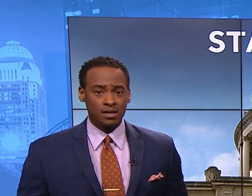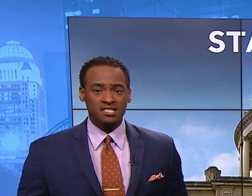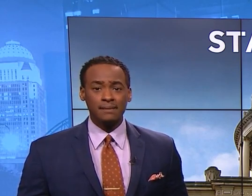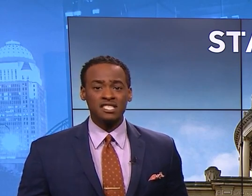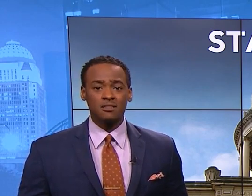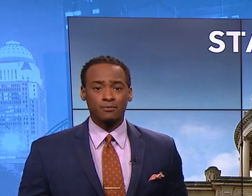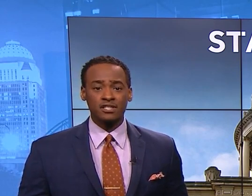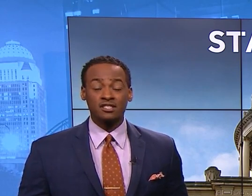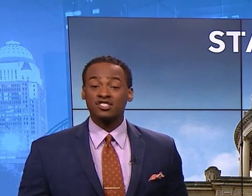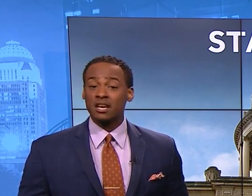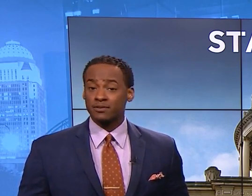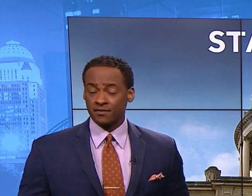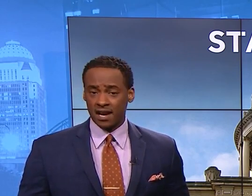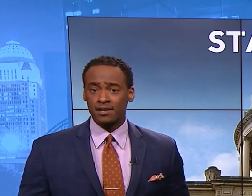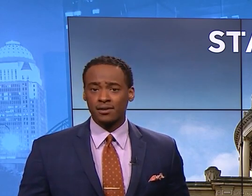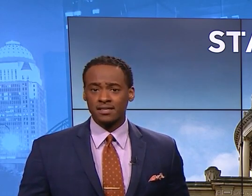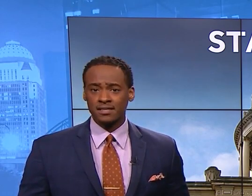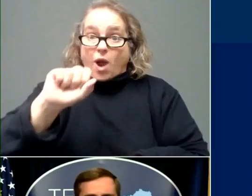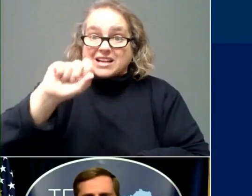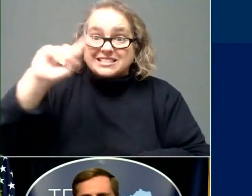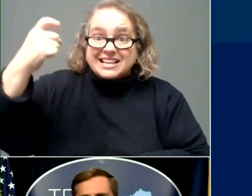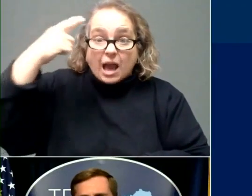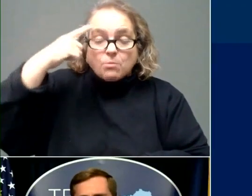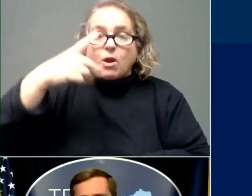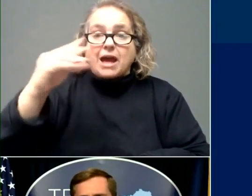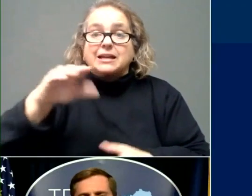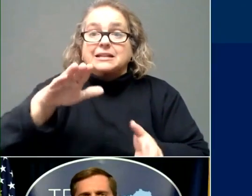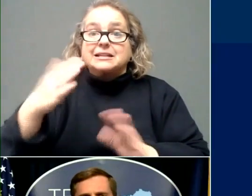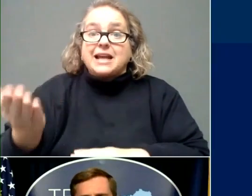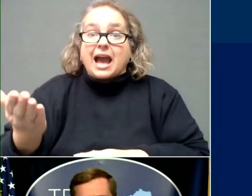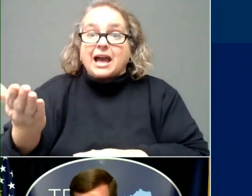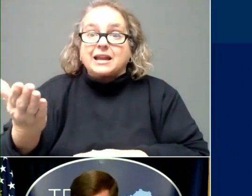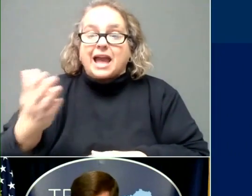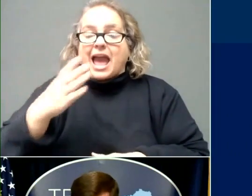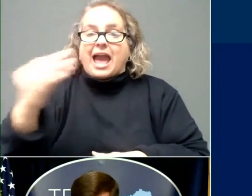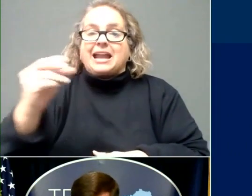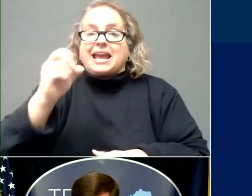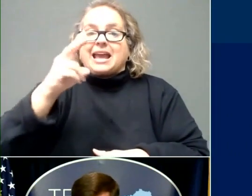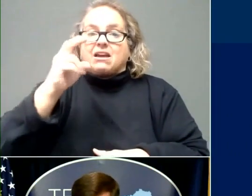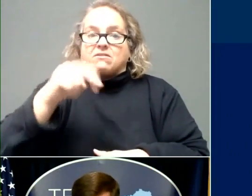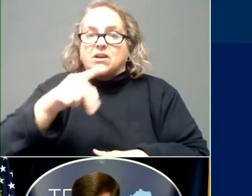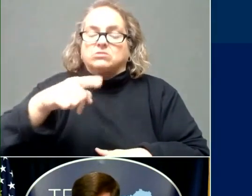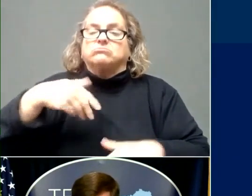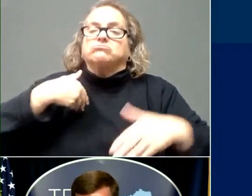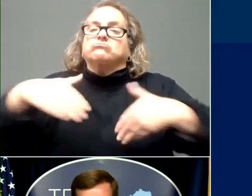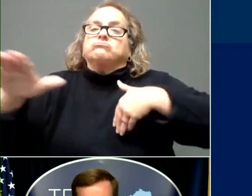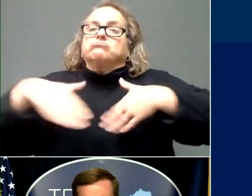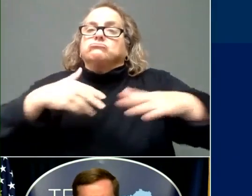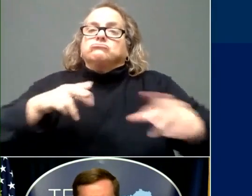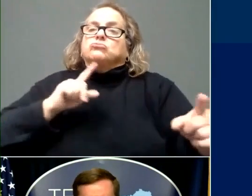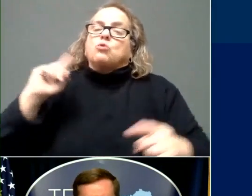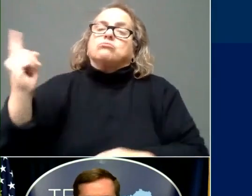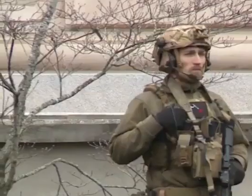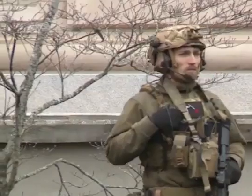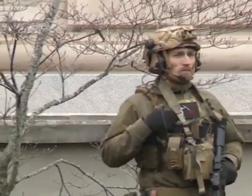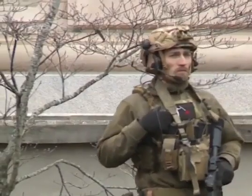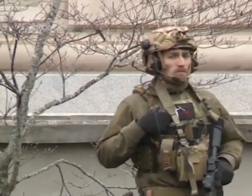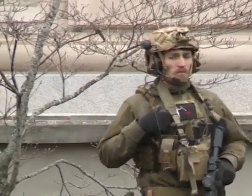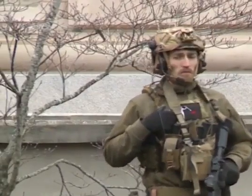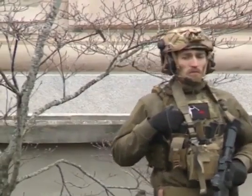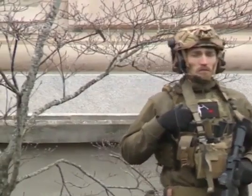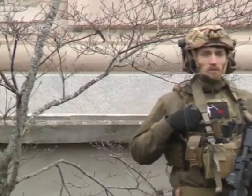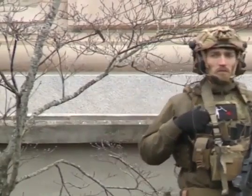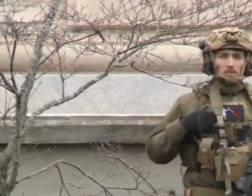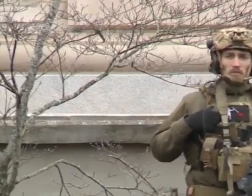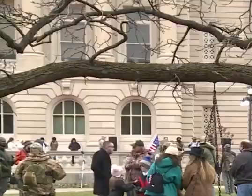to death while attempting to breach the chambers of Congress. That's right. Honoring someone that attacked our country and they